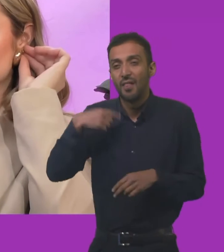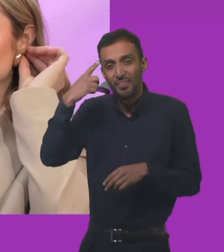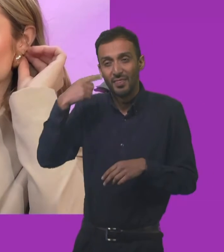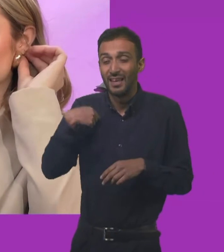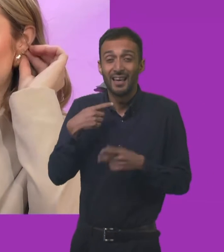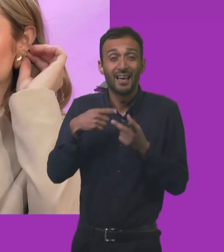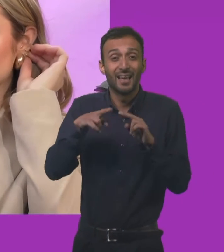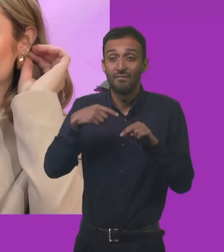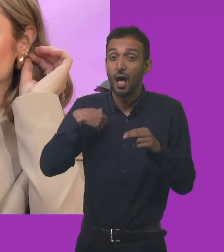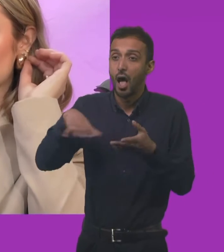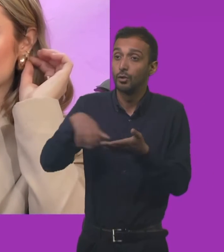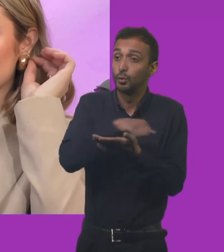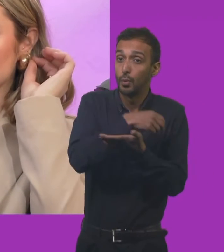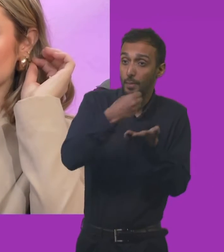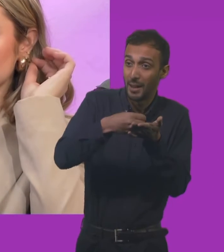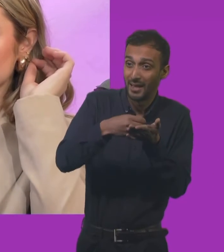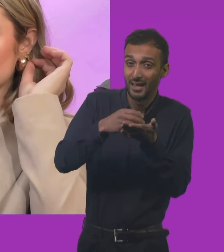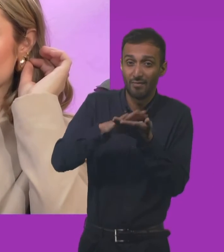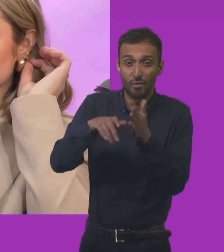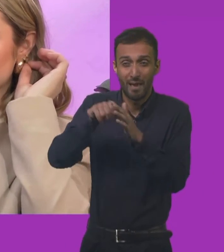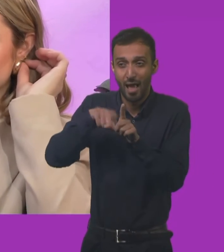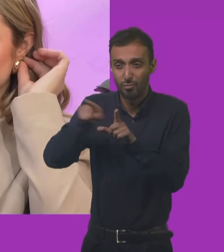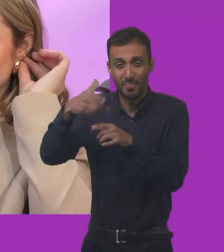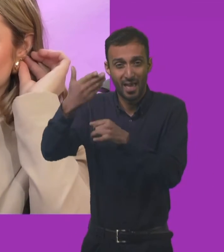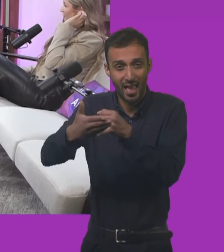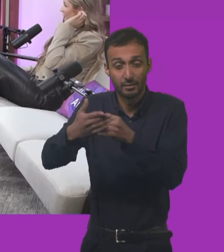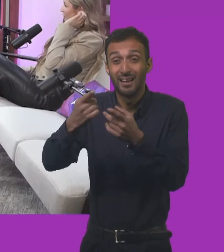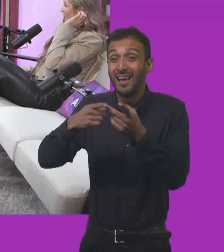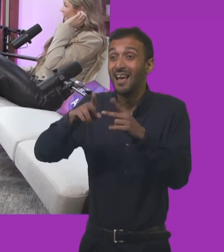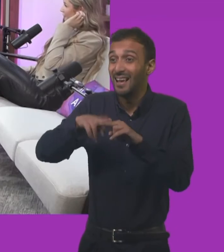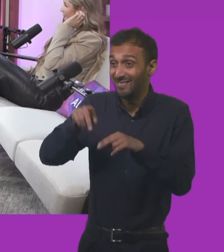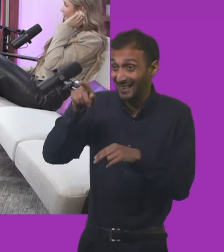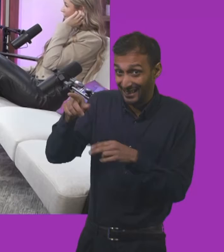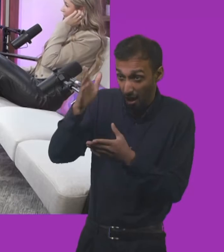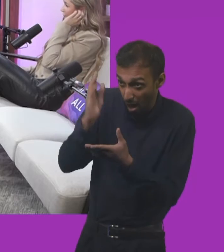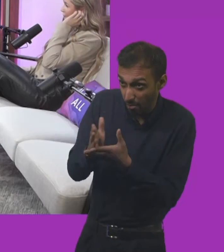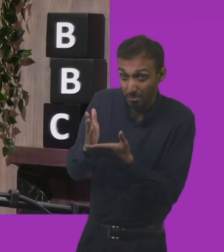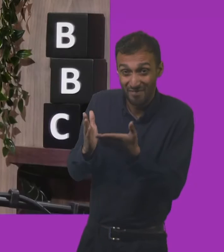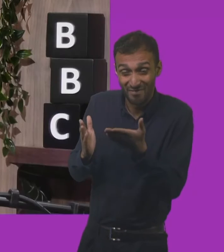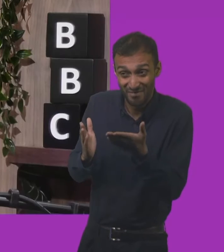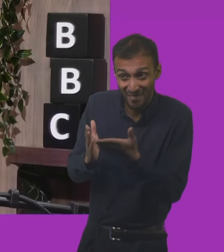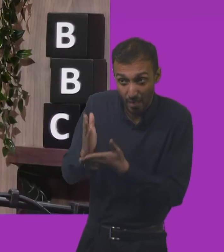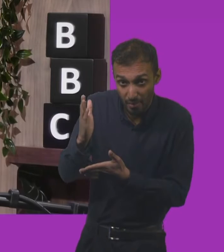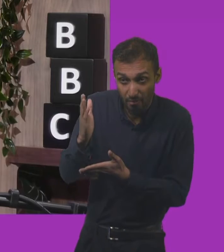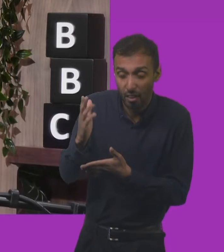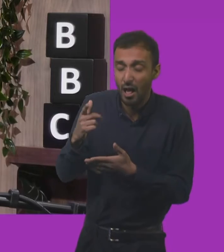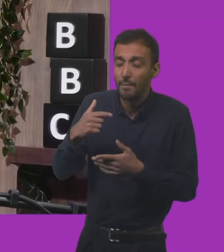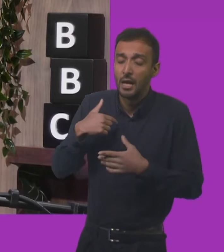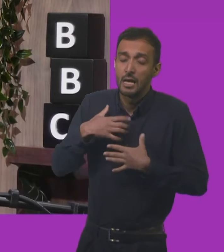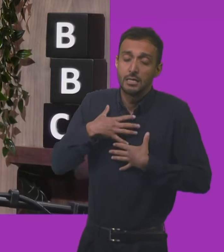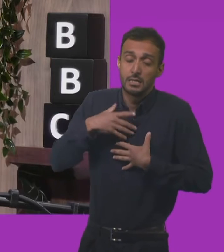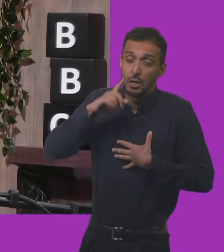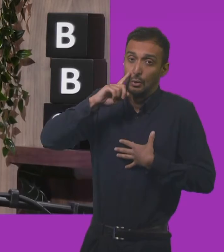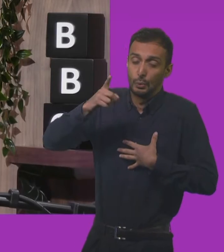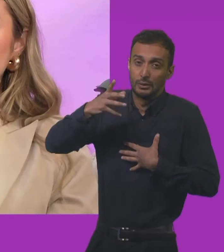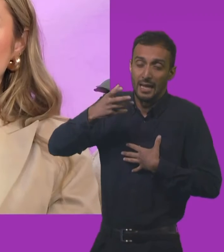that money from Harry, like right at the end, if he was a faithful. Okay, so you really couldn't bear that. So that was more the